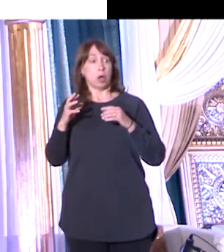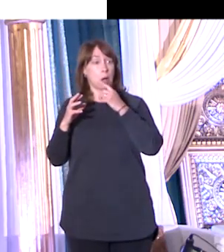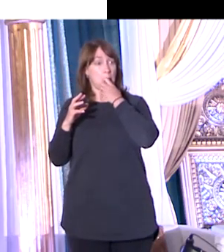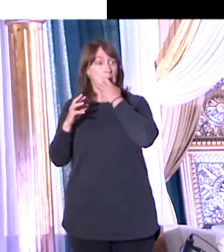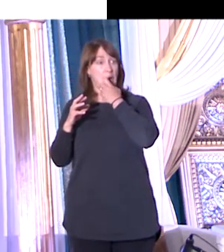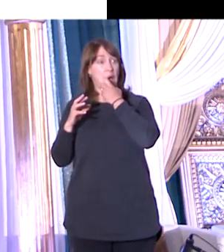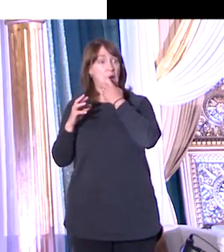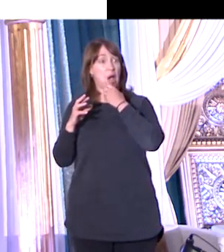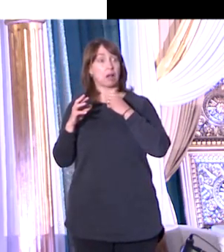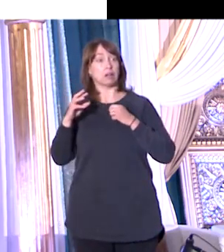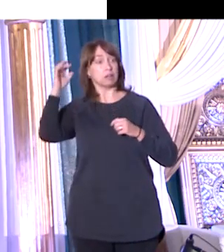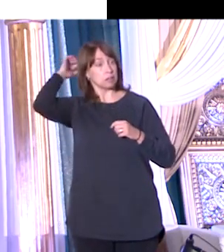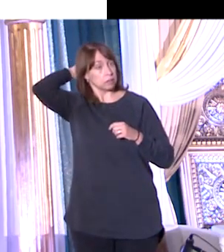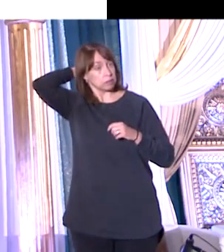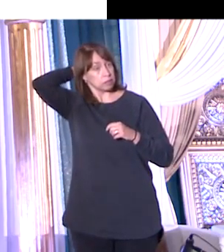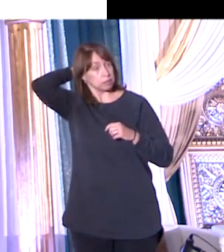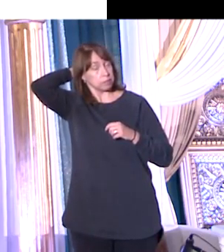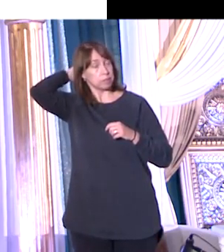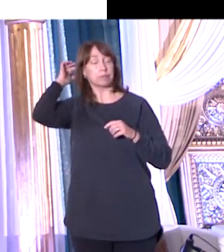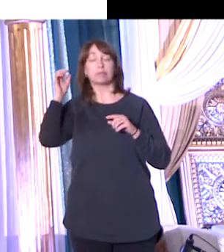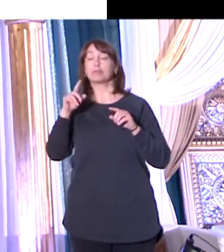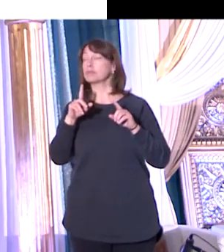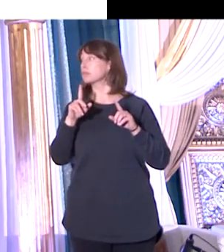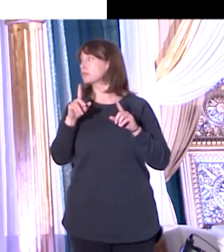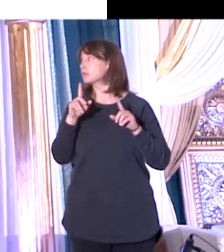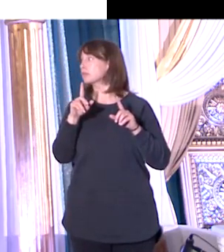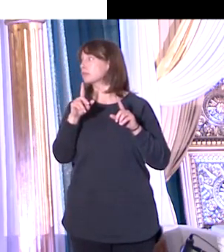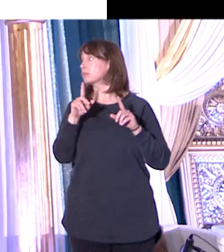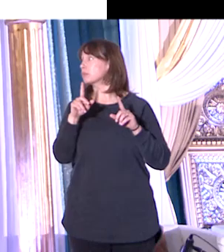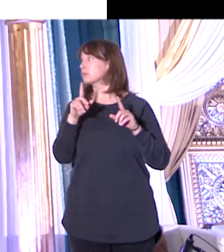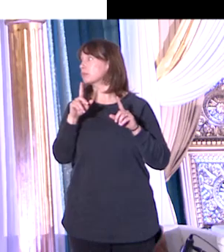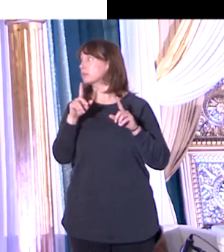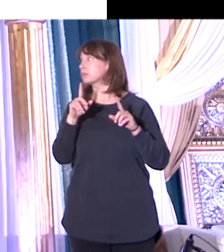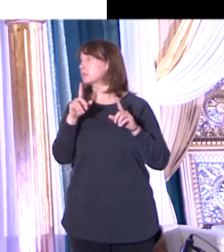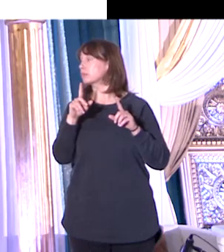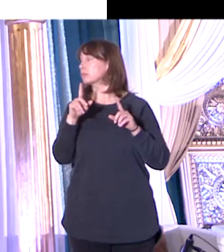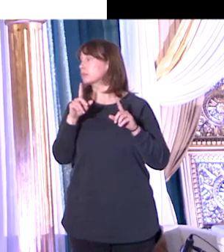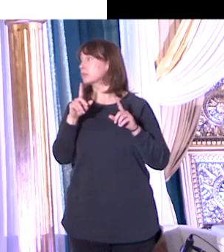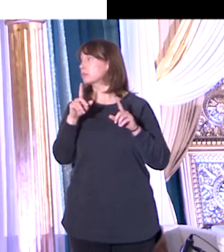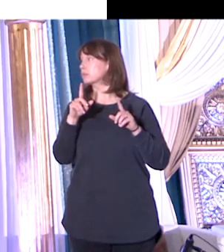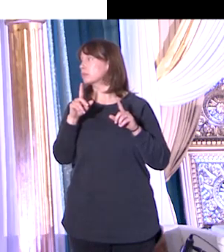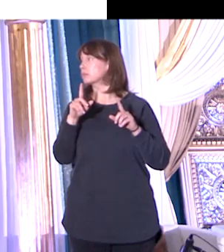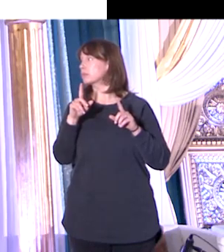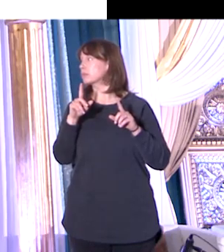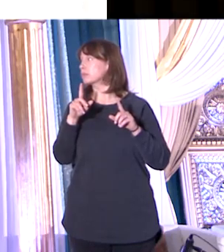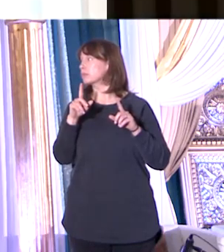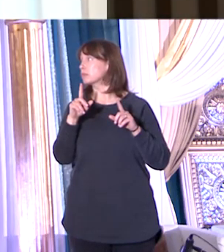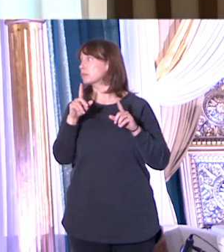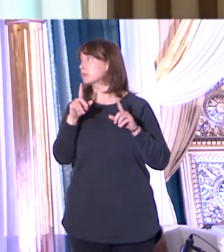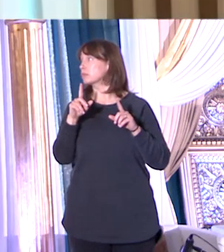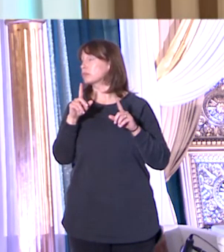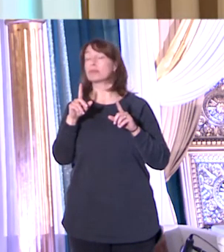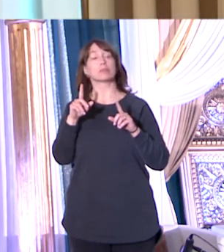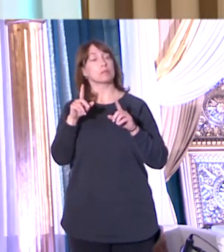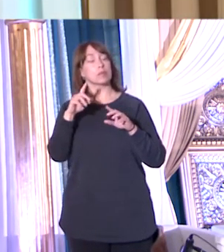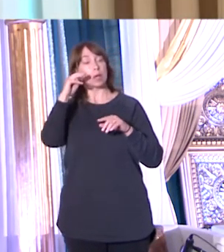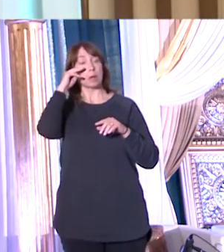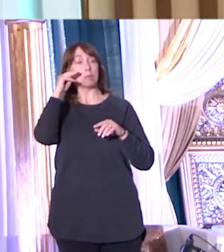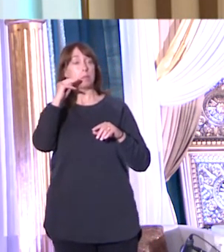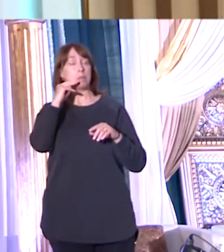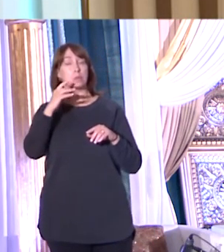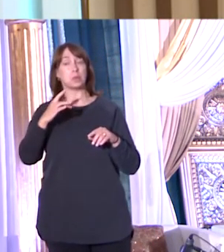of Islam, in 2006, and even more so in 2016, Muslims felt that the opinion